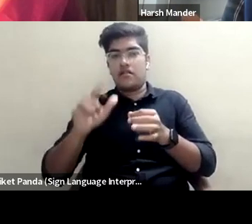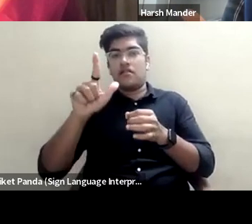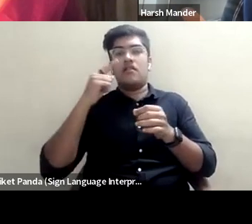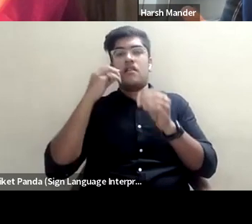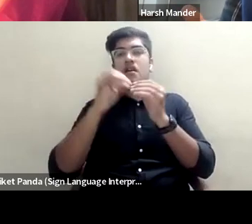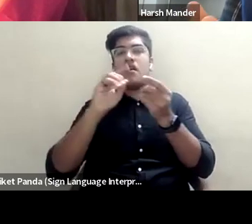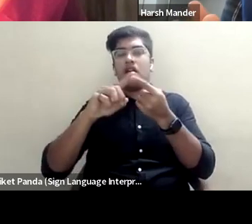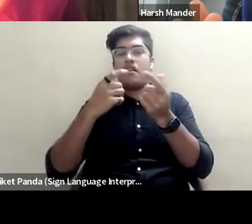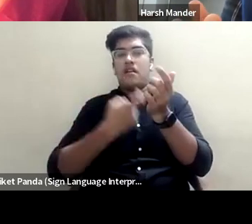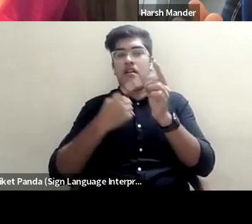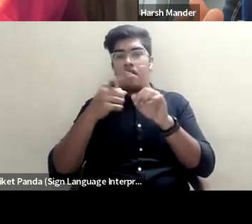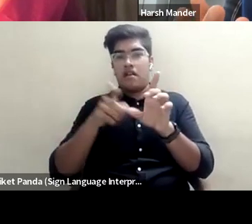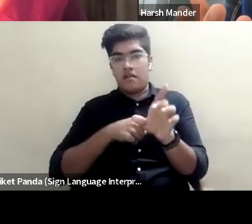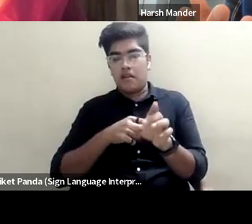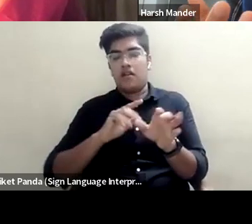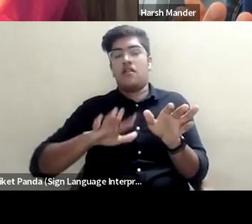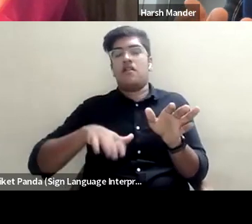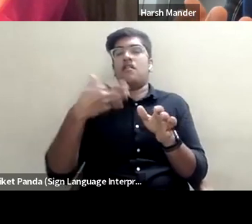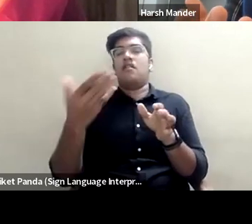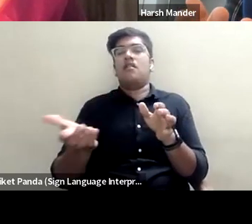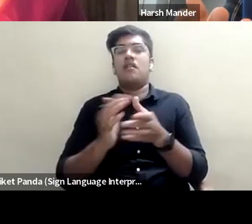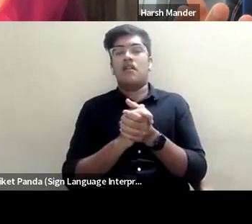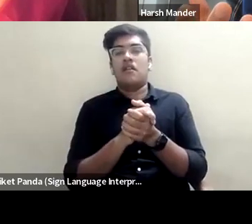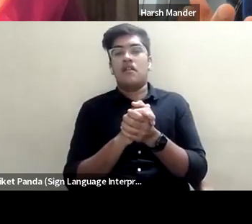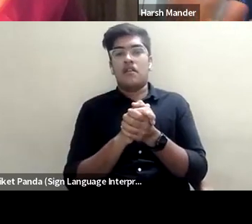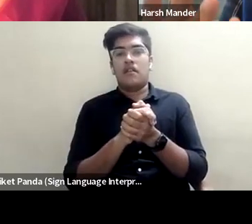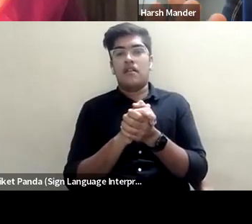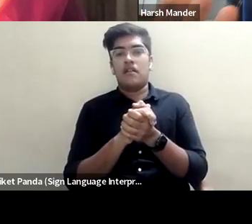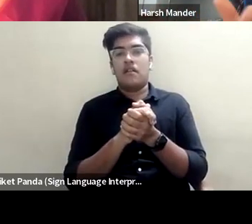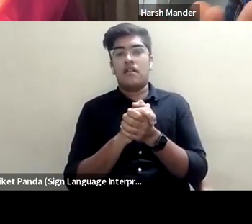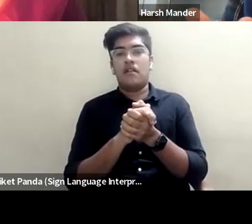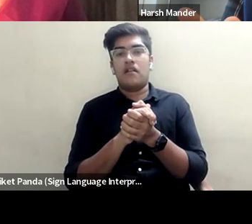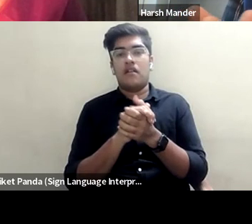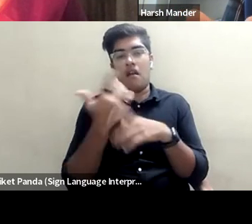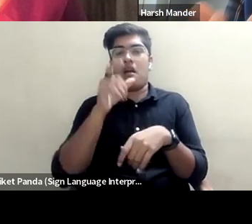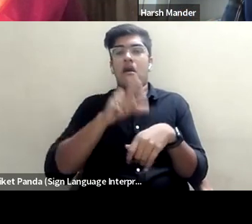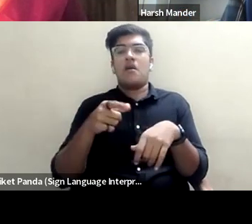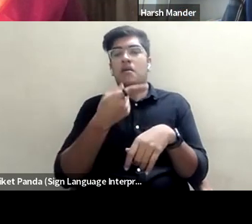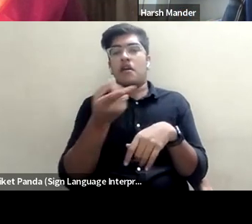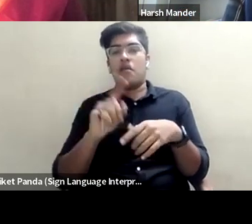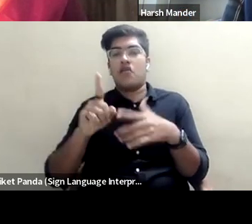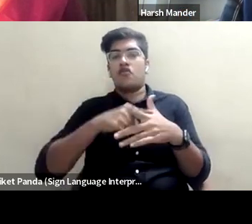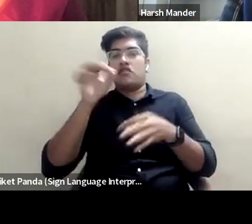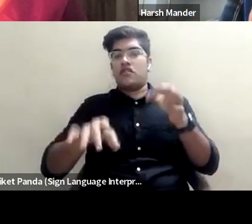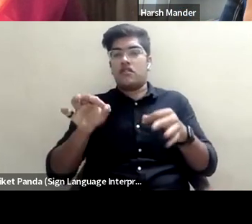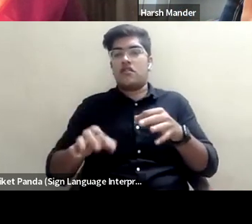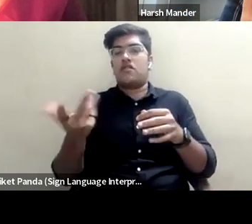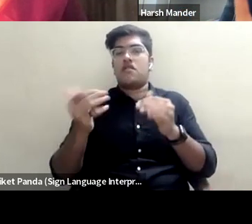you say insaf. Right. Nyaya. Sabke liye insaf aur nyaya barabar. Then